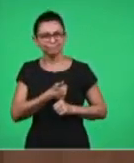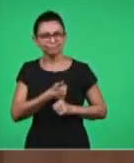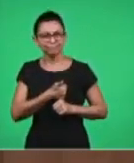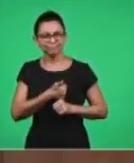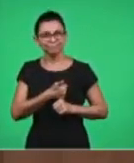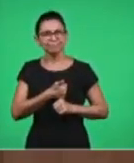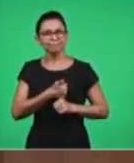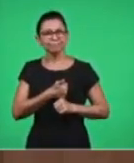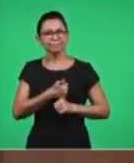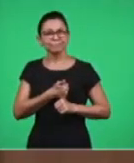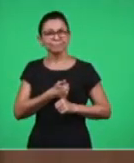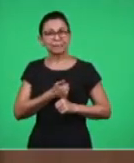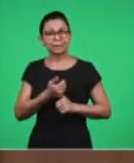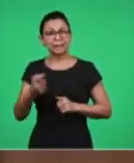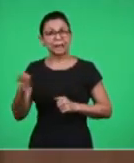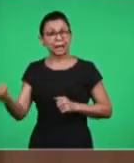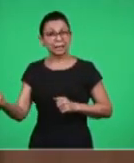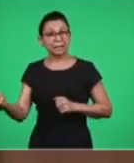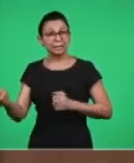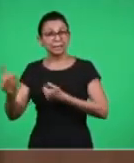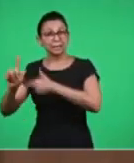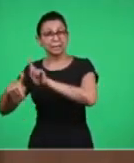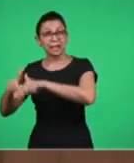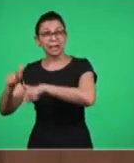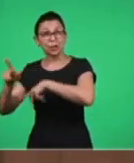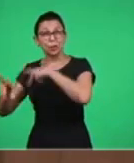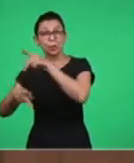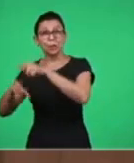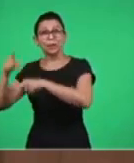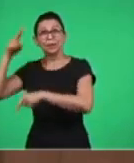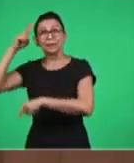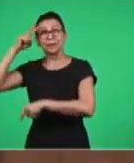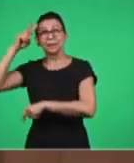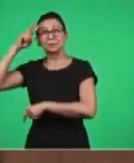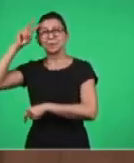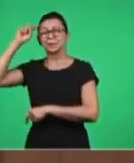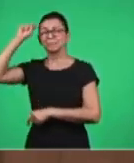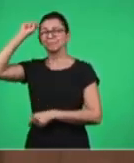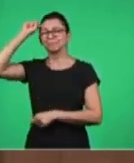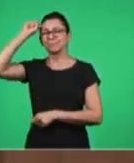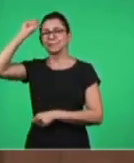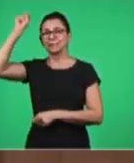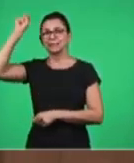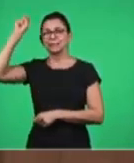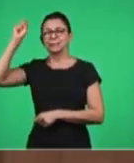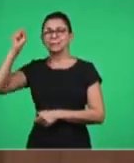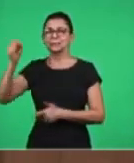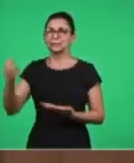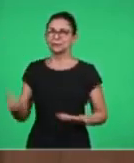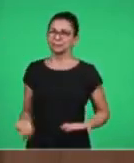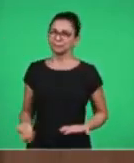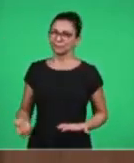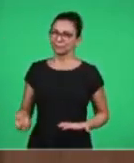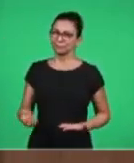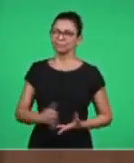That was going to be the reading that Israel is going to make when the church has already departed.